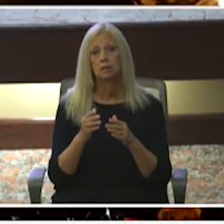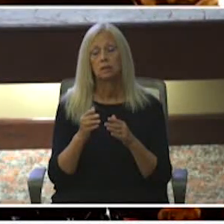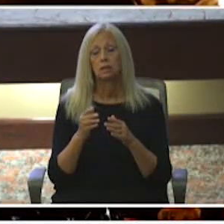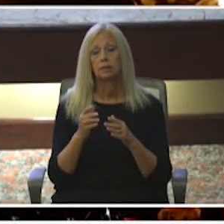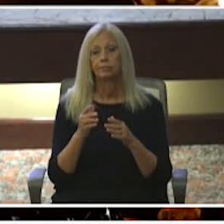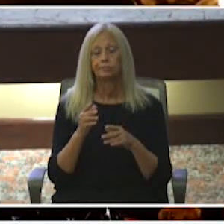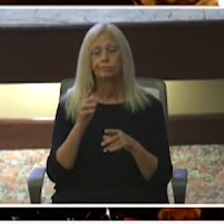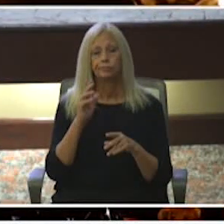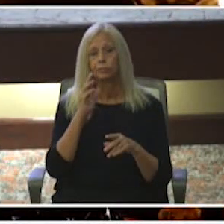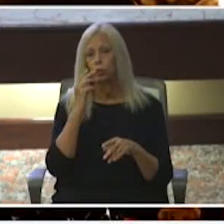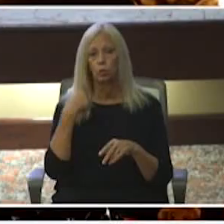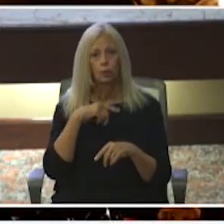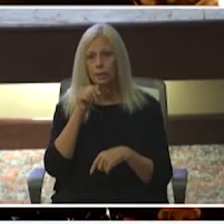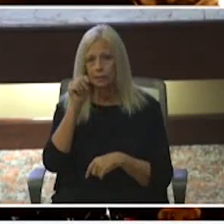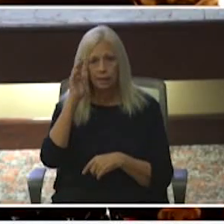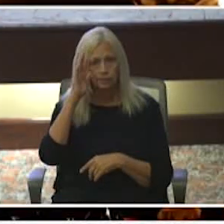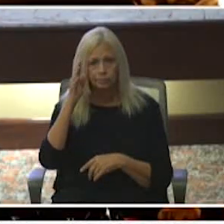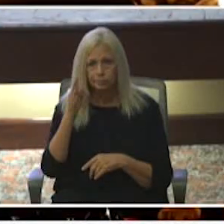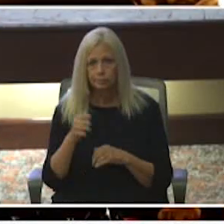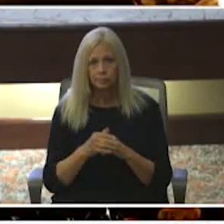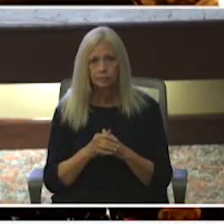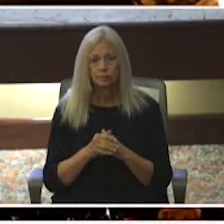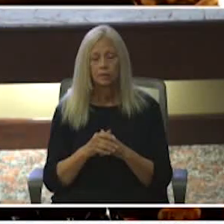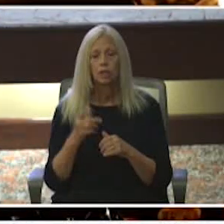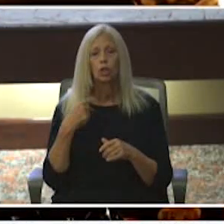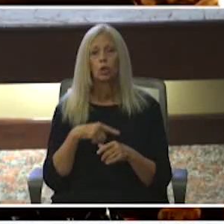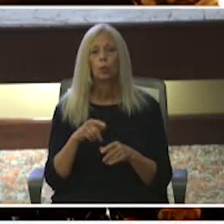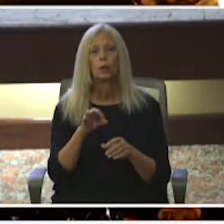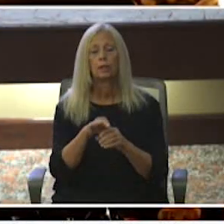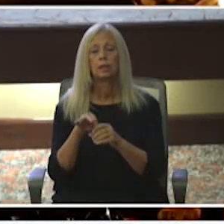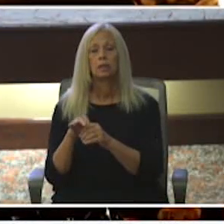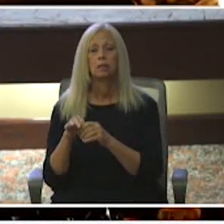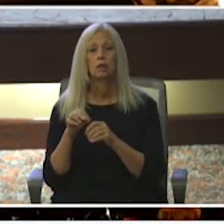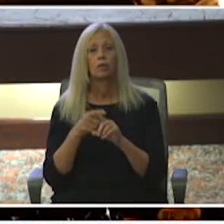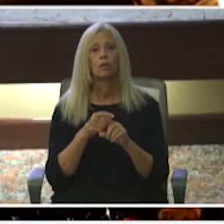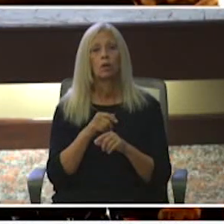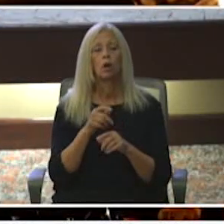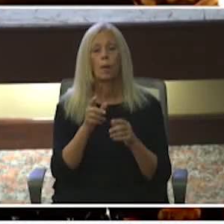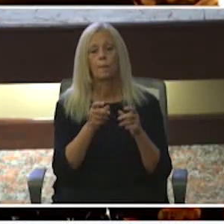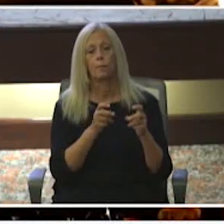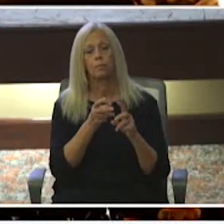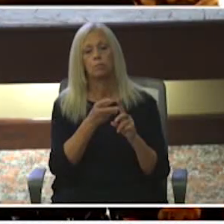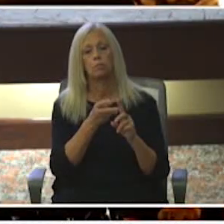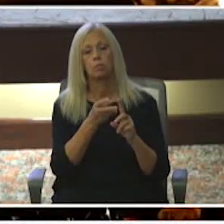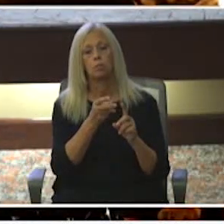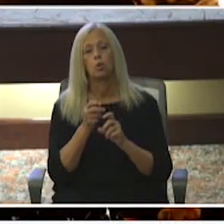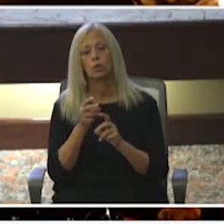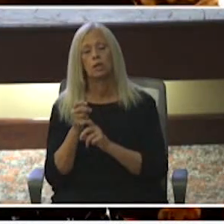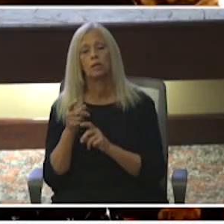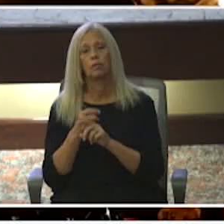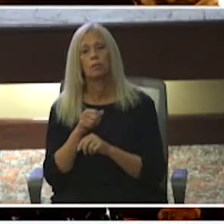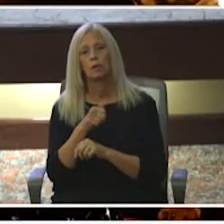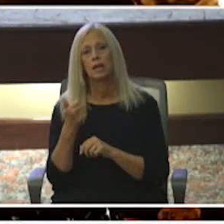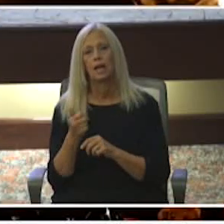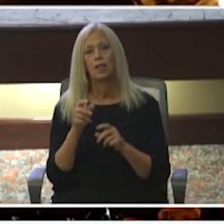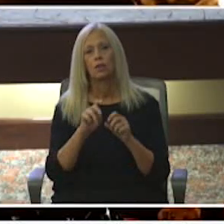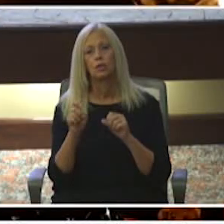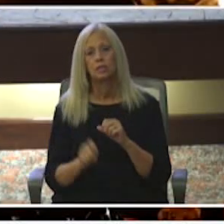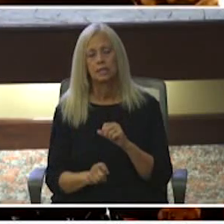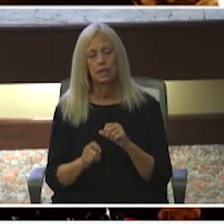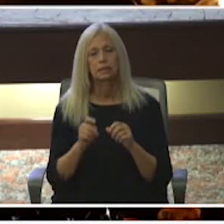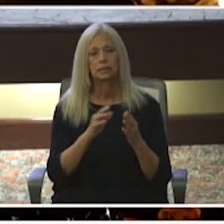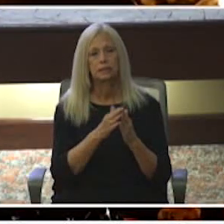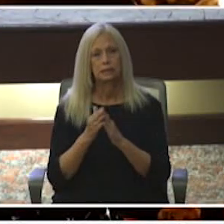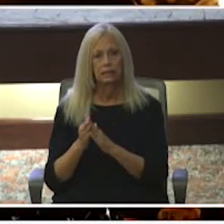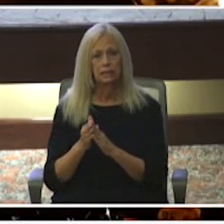up. So we pulled it from other Texas cities, and it's pretty solid wording that's